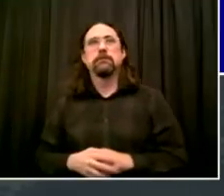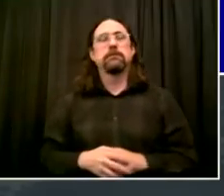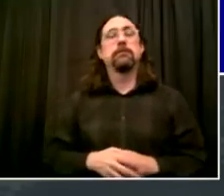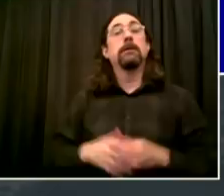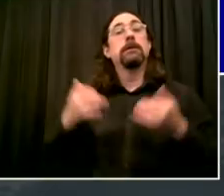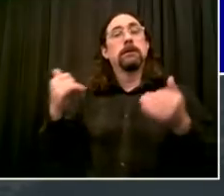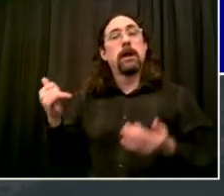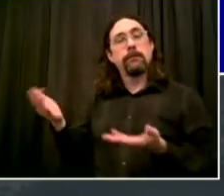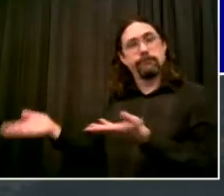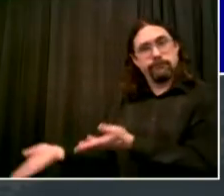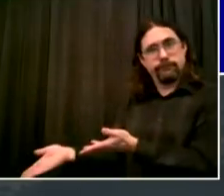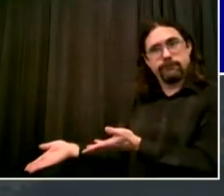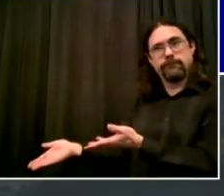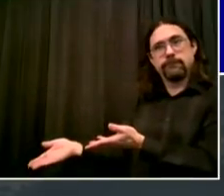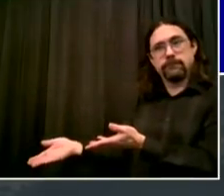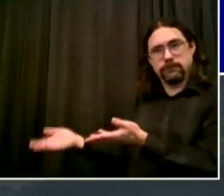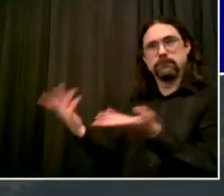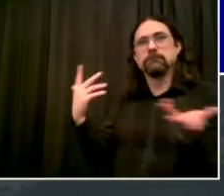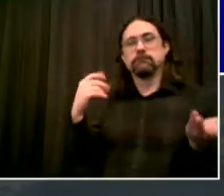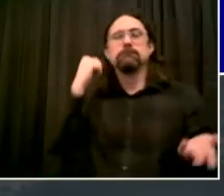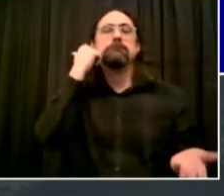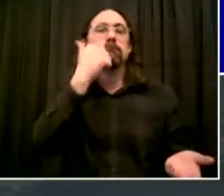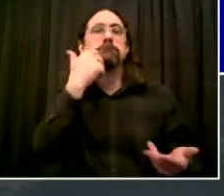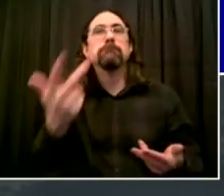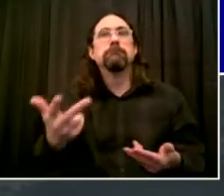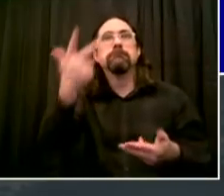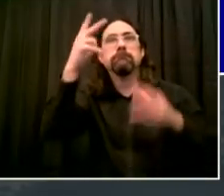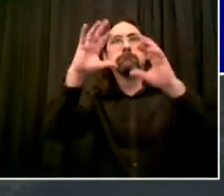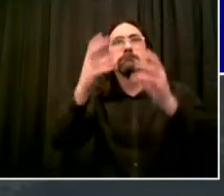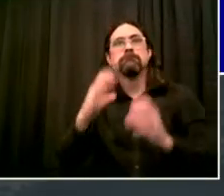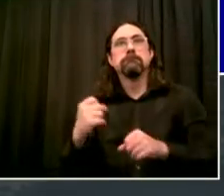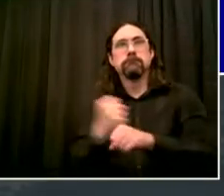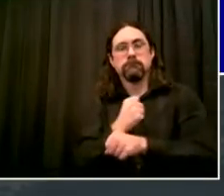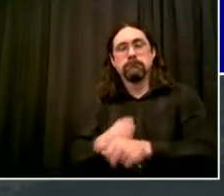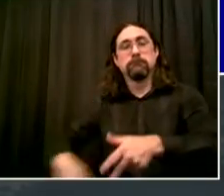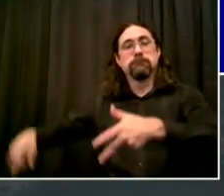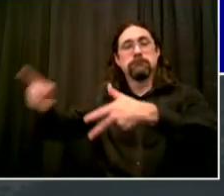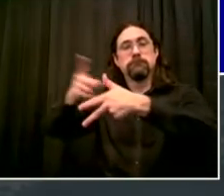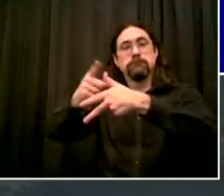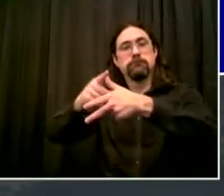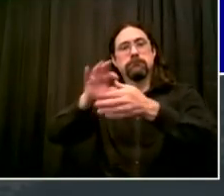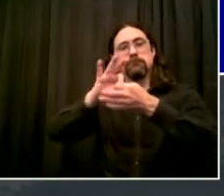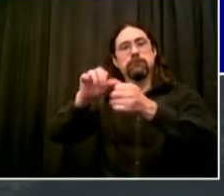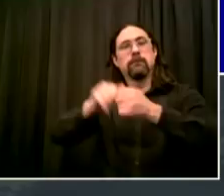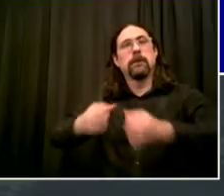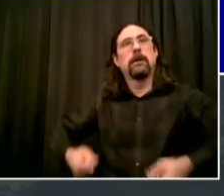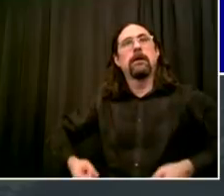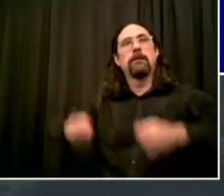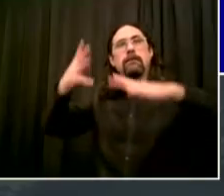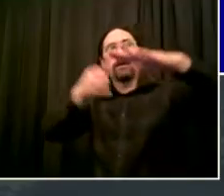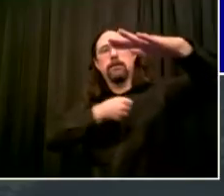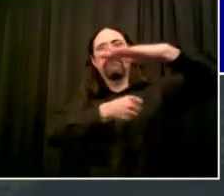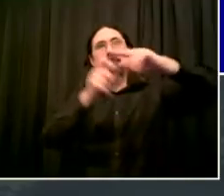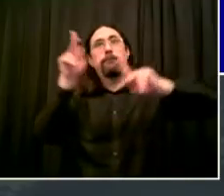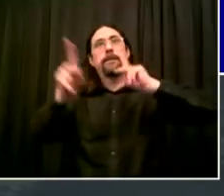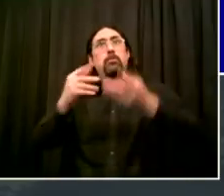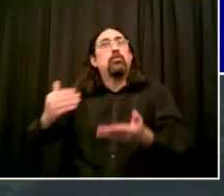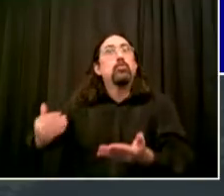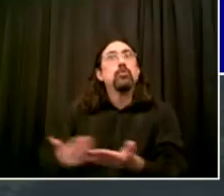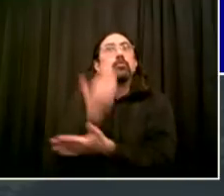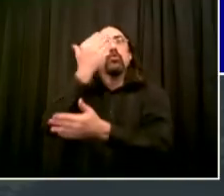daily number of people admitted to hospitals for suspected COVID-19. Threshold is 200. Today's